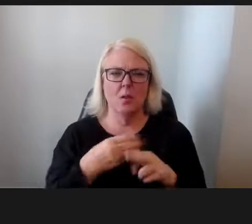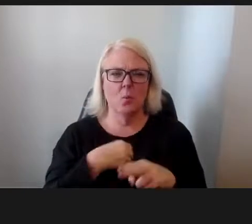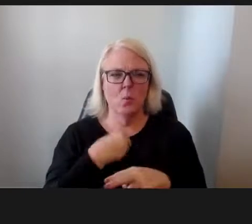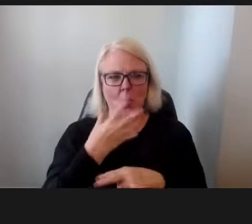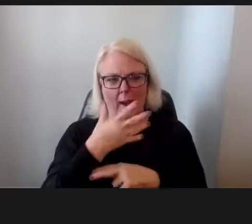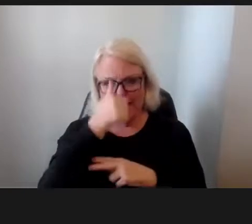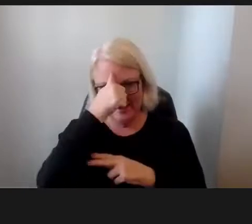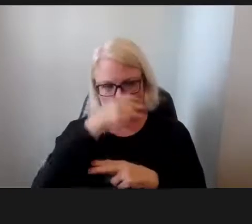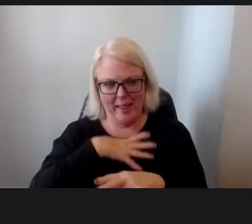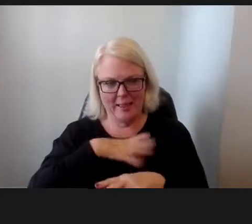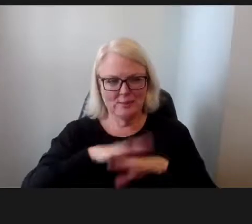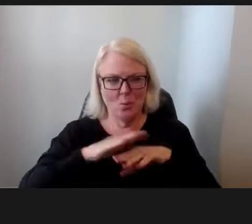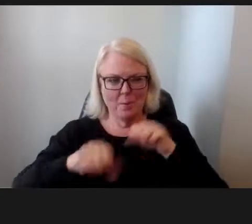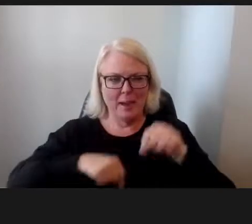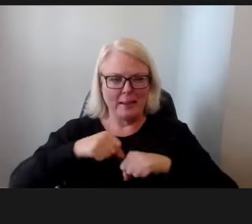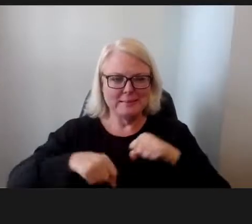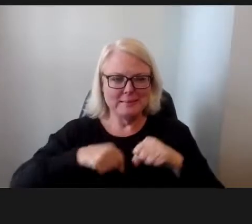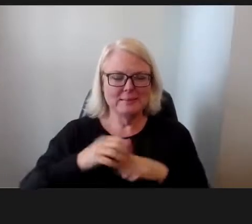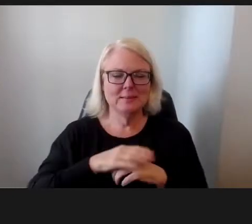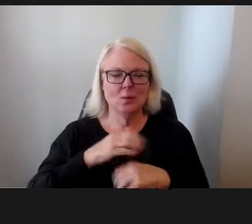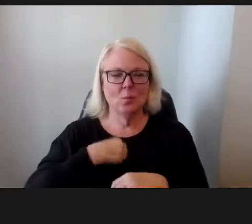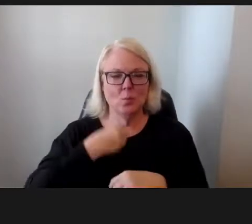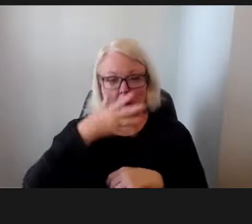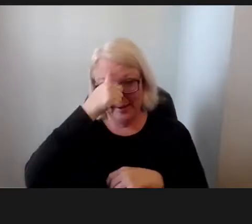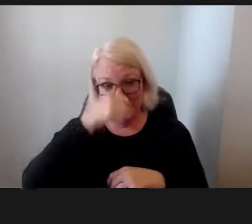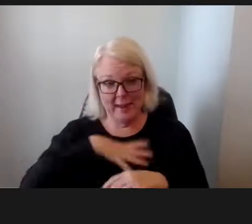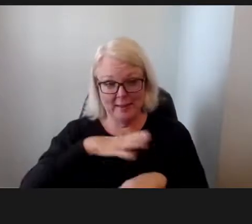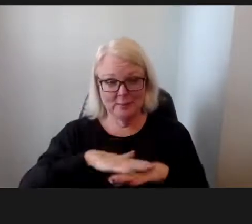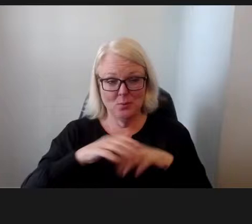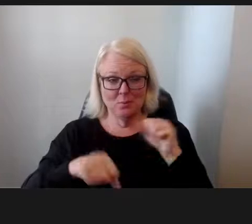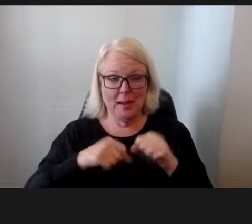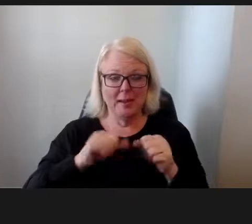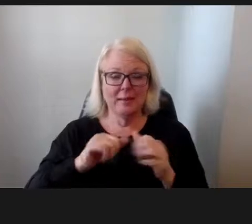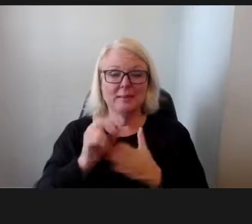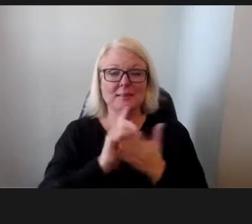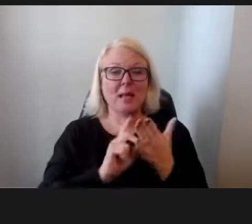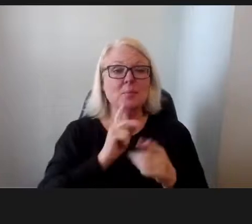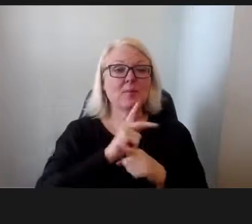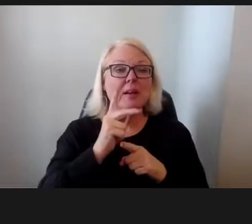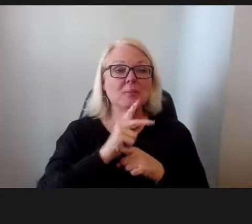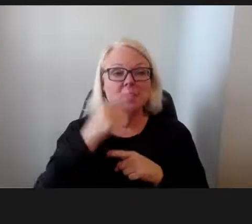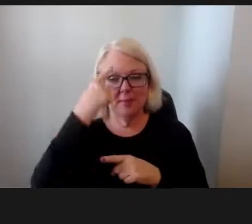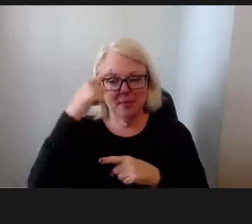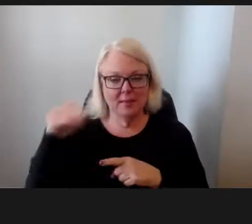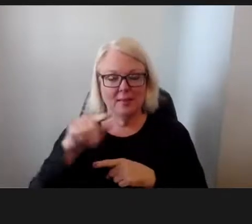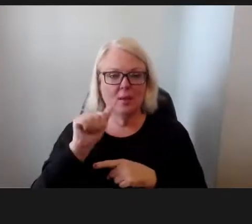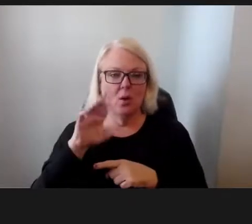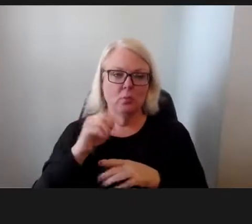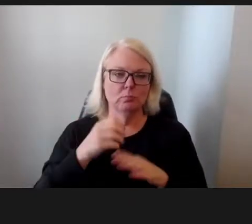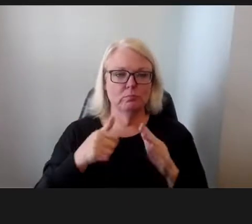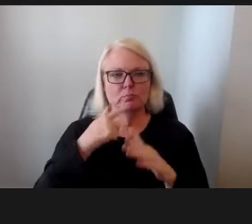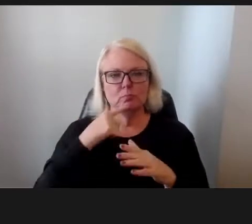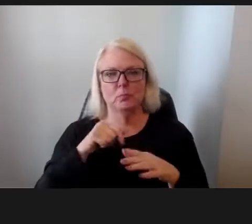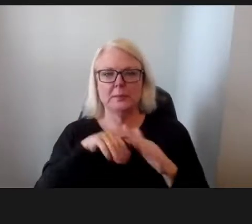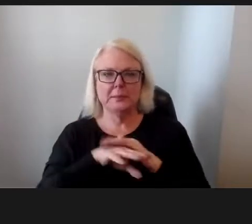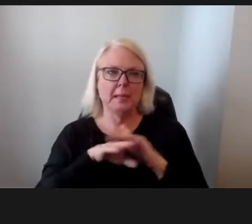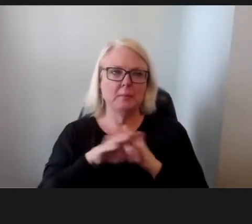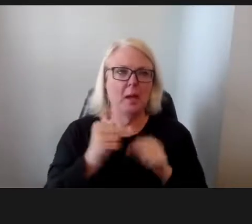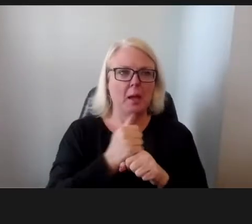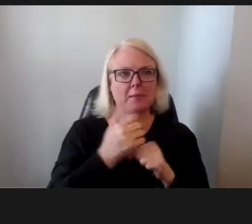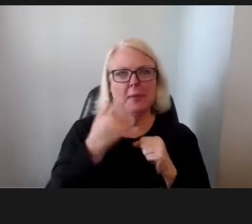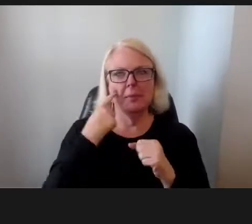bikes. White guys on bikes are design professionals who think they're being super sustainable and accessible, but they're